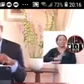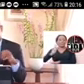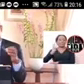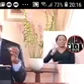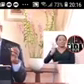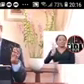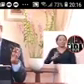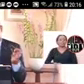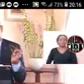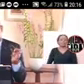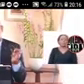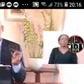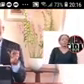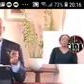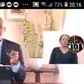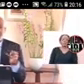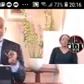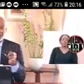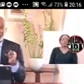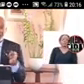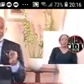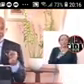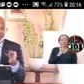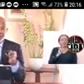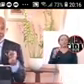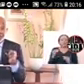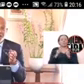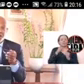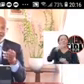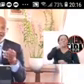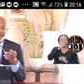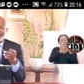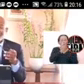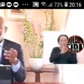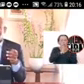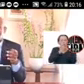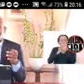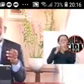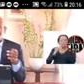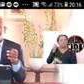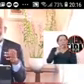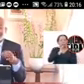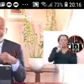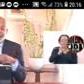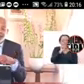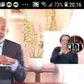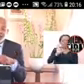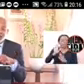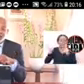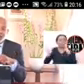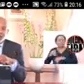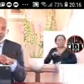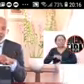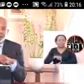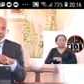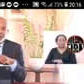We've, as they say, tightened the screws a little further during the Saturday and Sunday period.